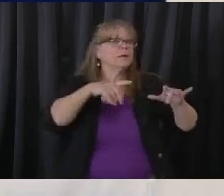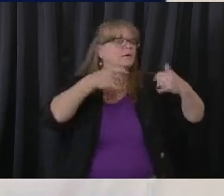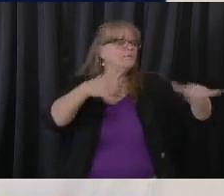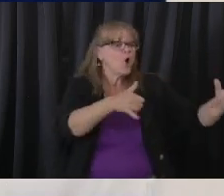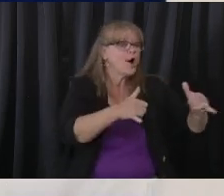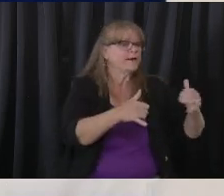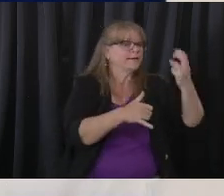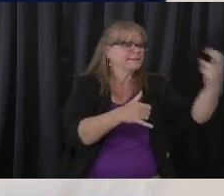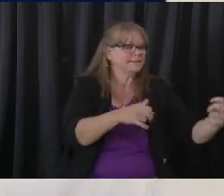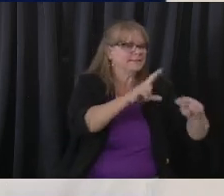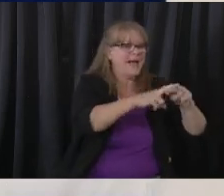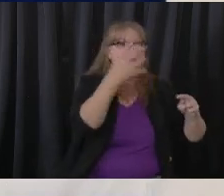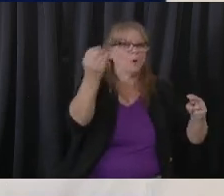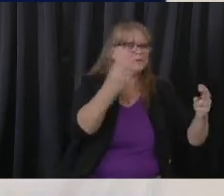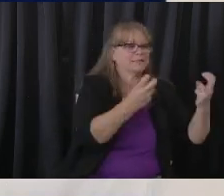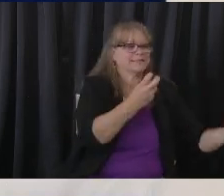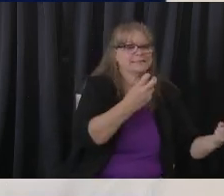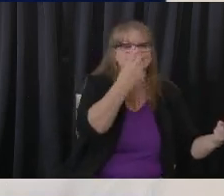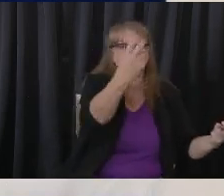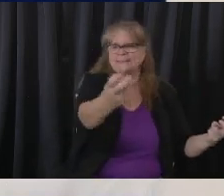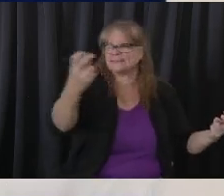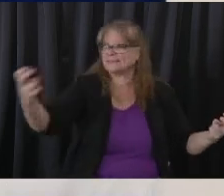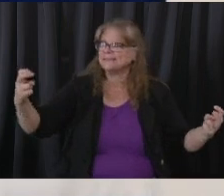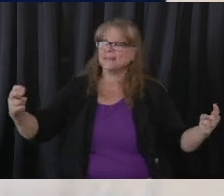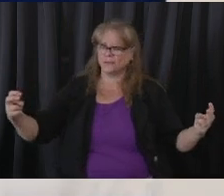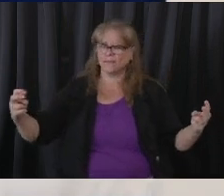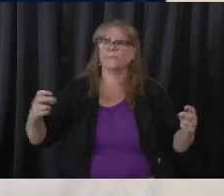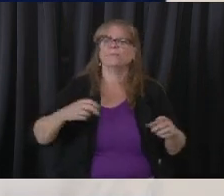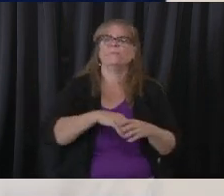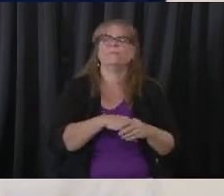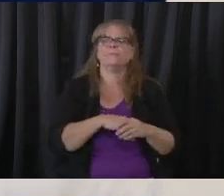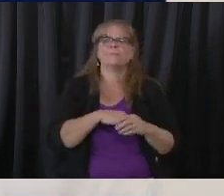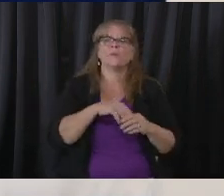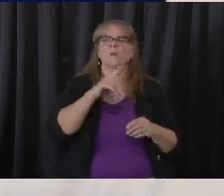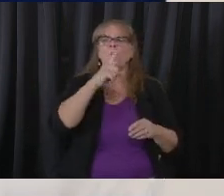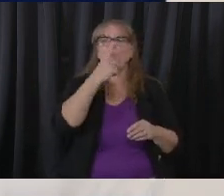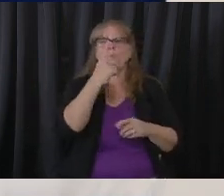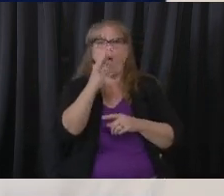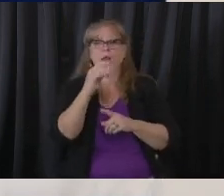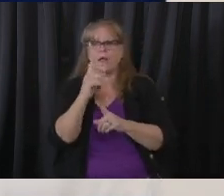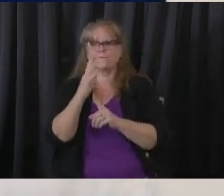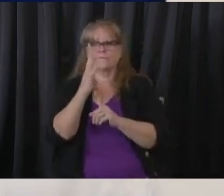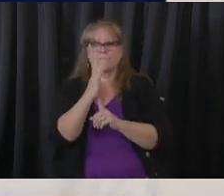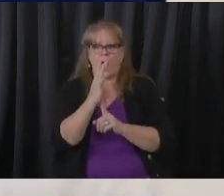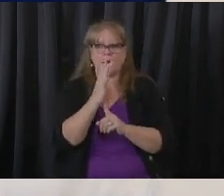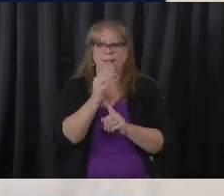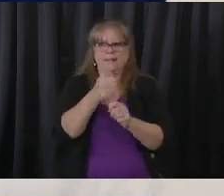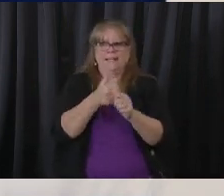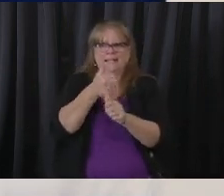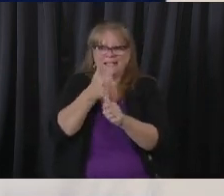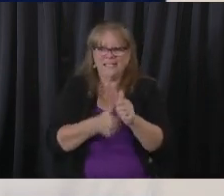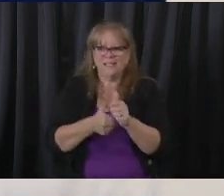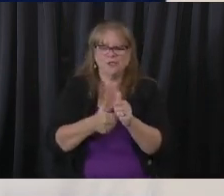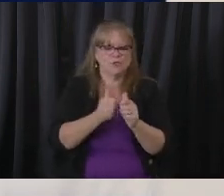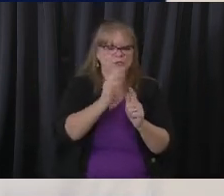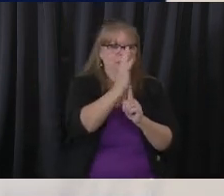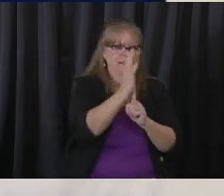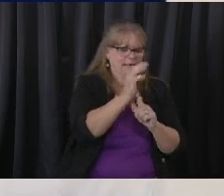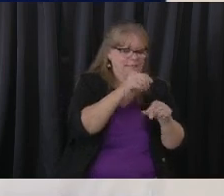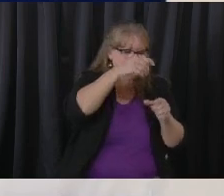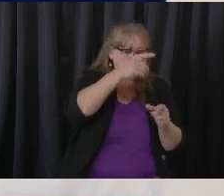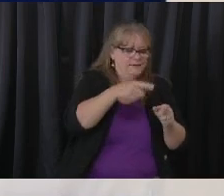you can do it. You can be safe and not have a kid's birthday party. You can have a safe one. What do you not want to do? Have the same kind of birthday party